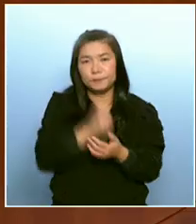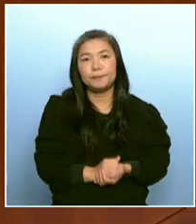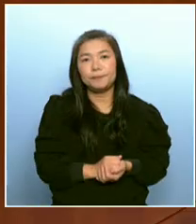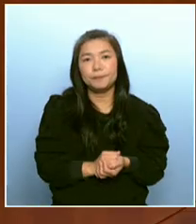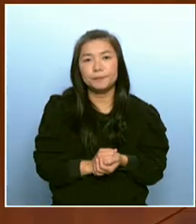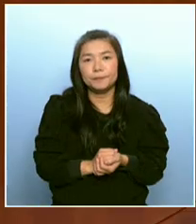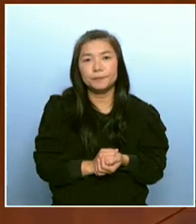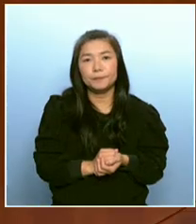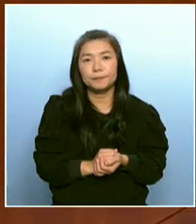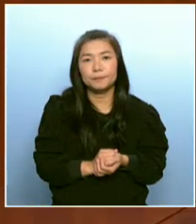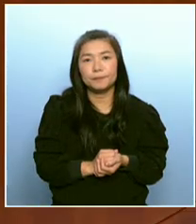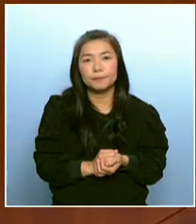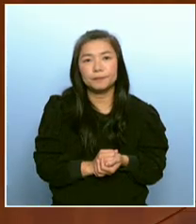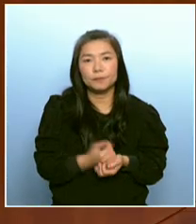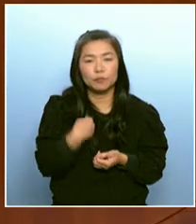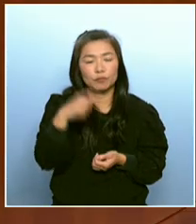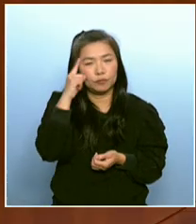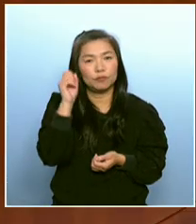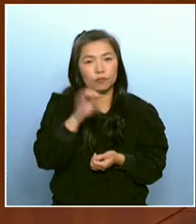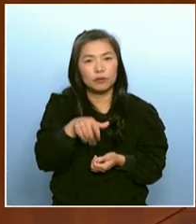to sign up.